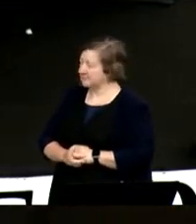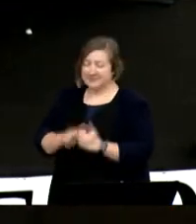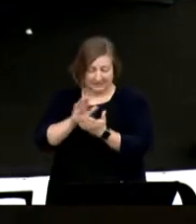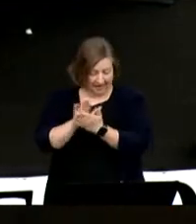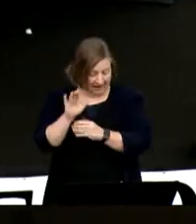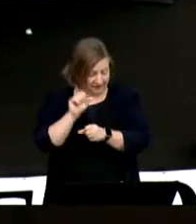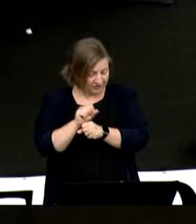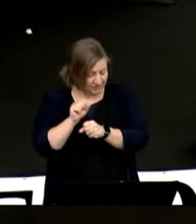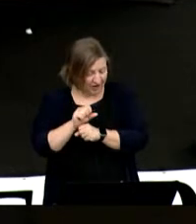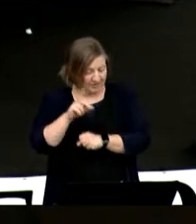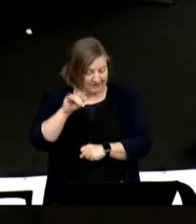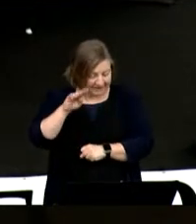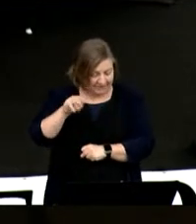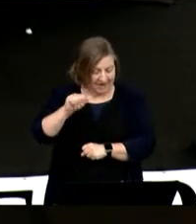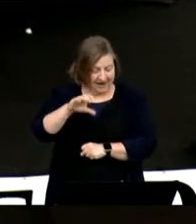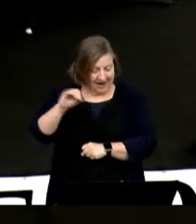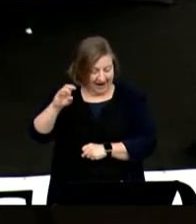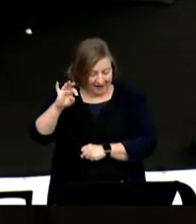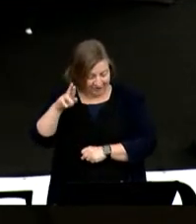Nice job, team and girls.